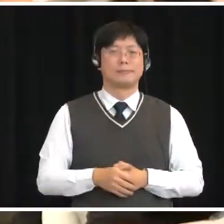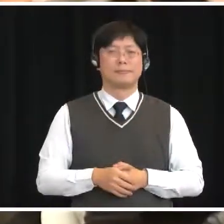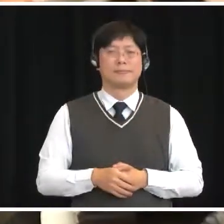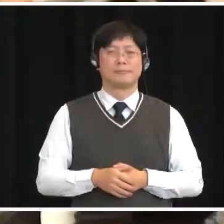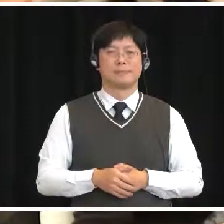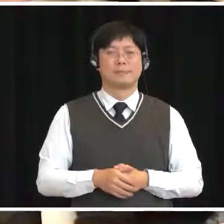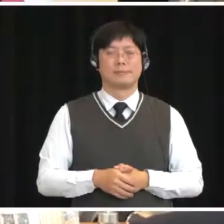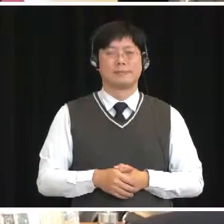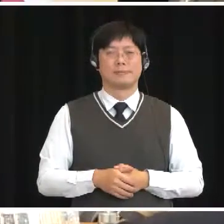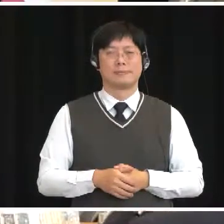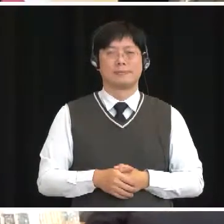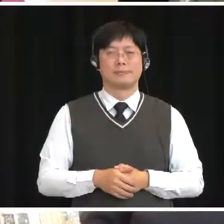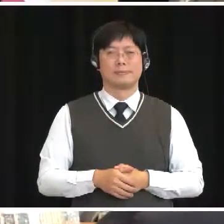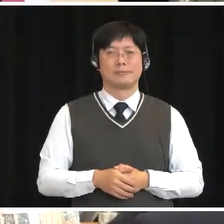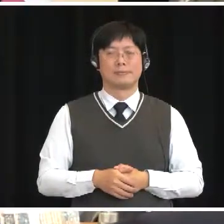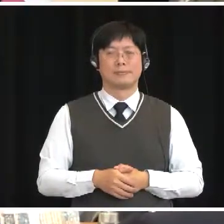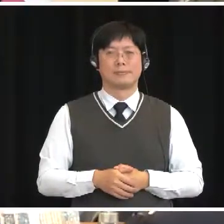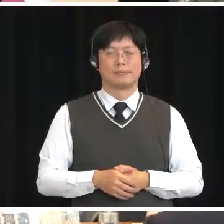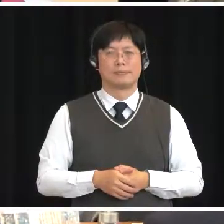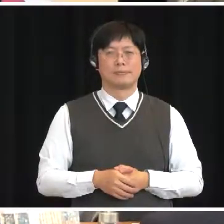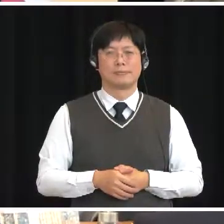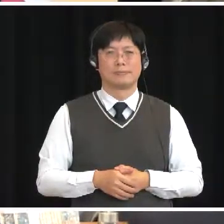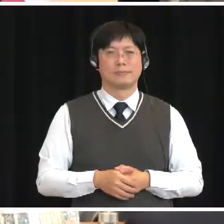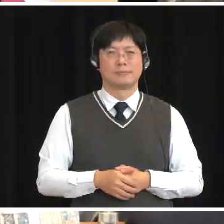Chair. Thank you very much.